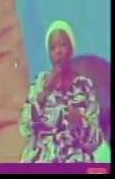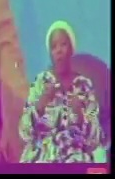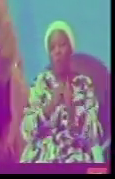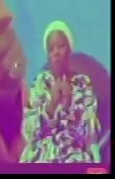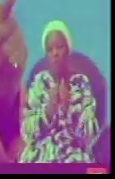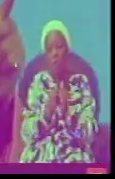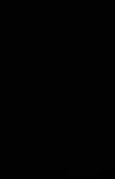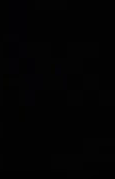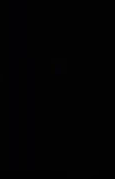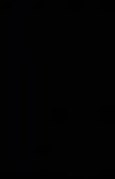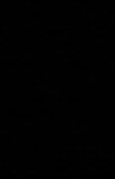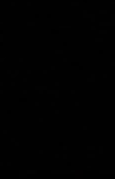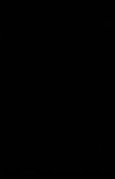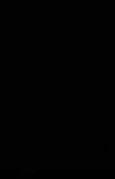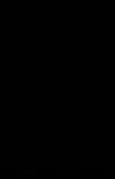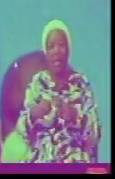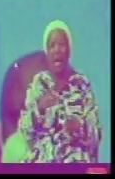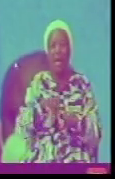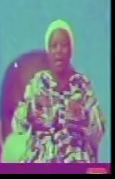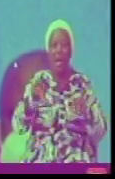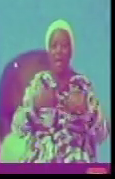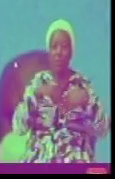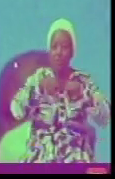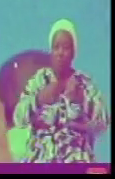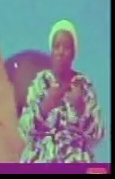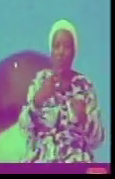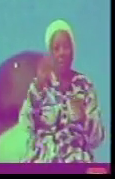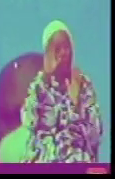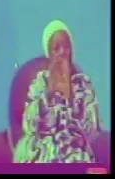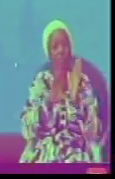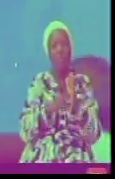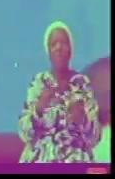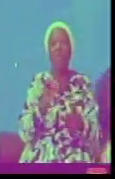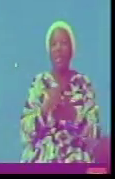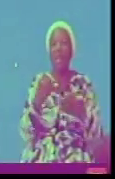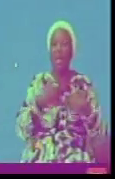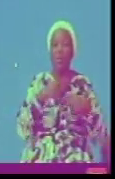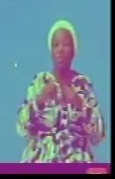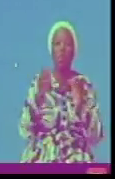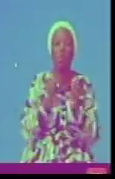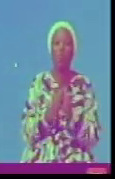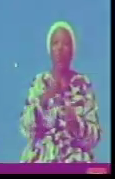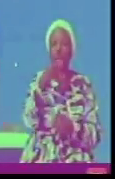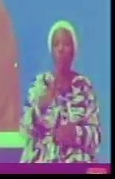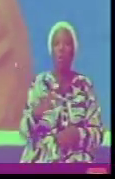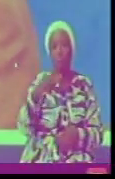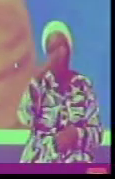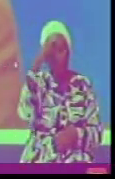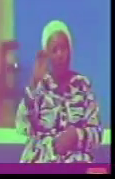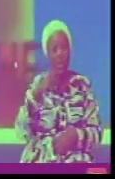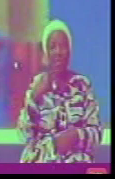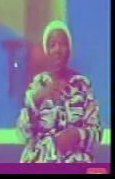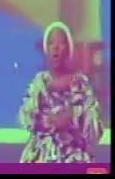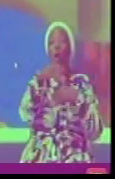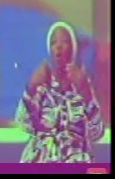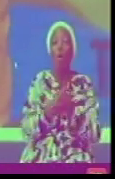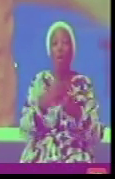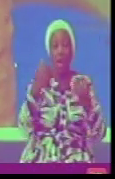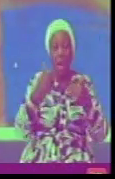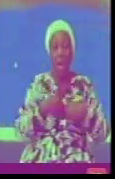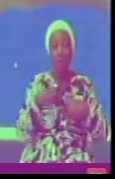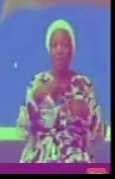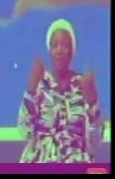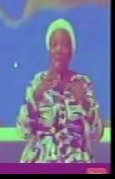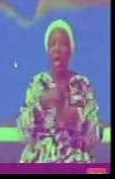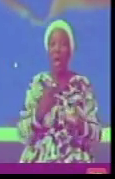God. And everybody, without exception, has broken the commandments relating